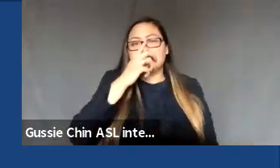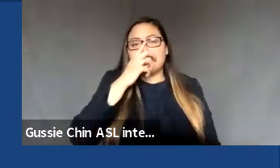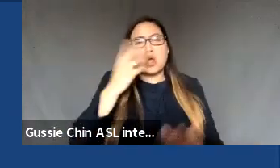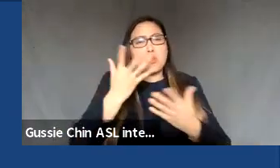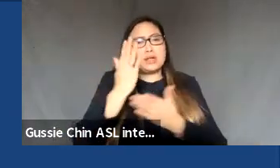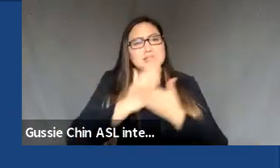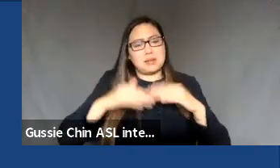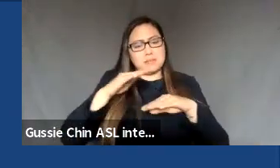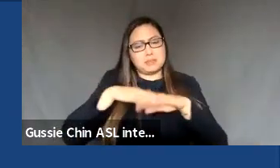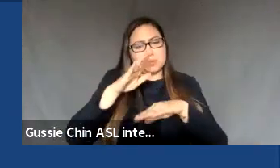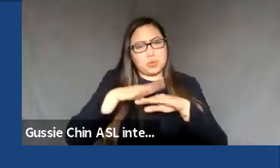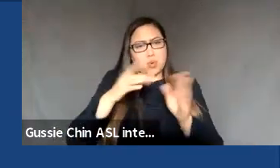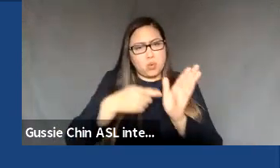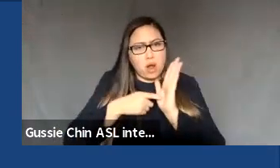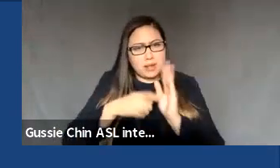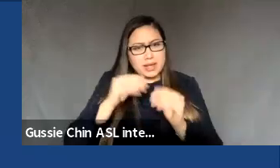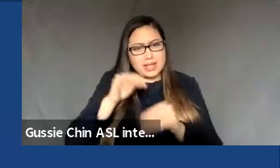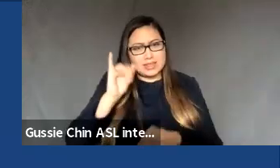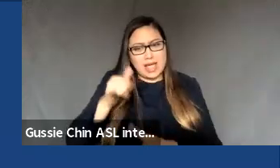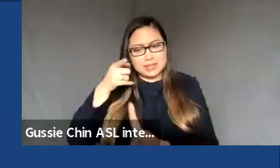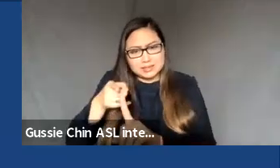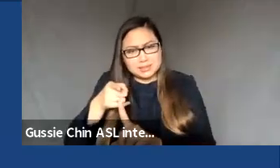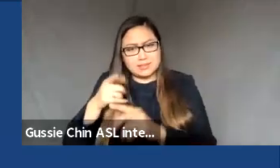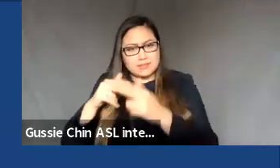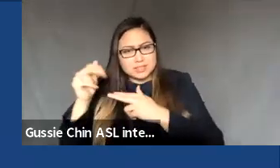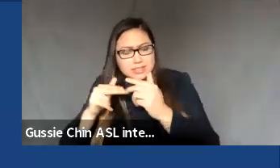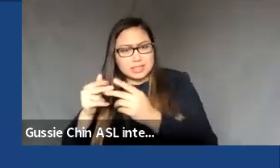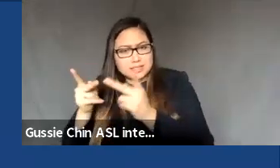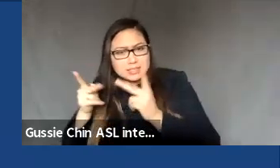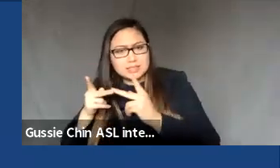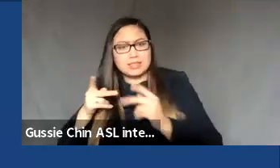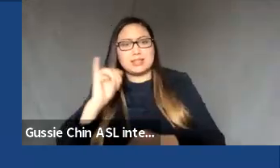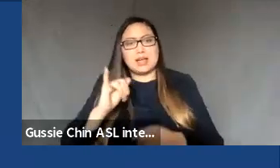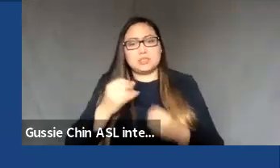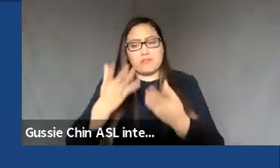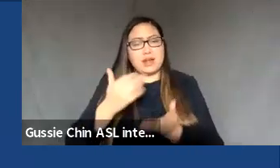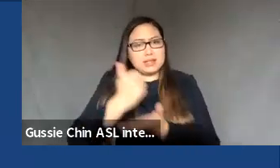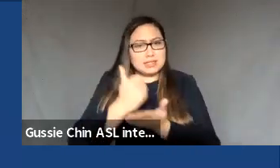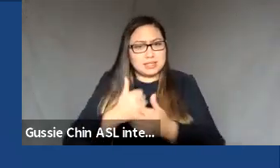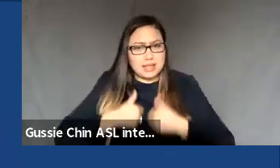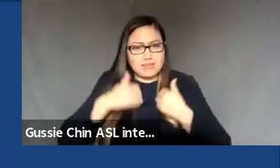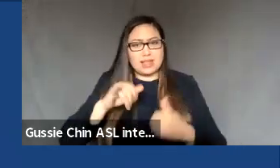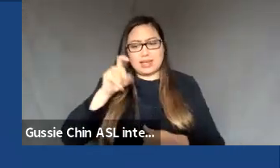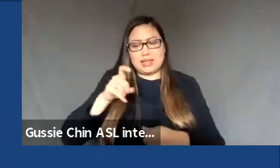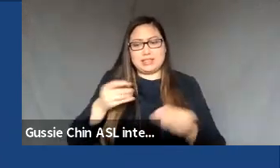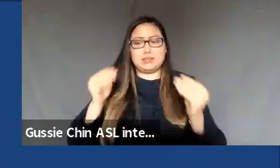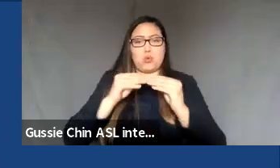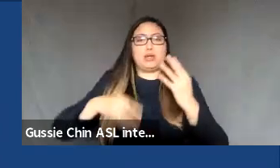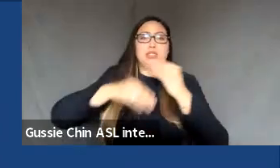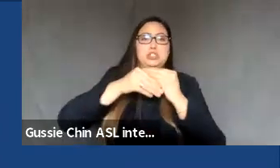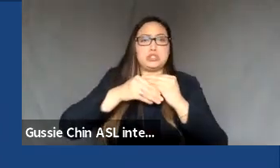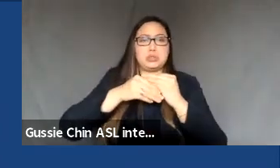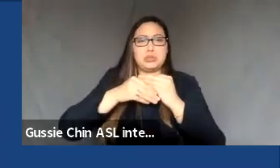these unique facilities that are really providing assisted living and need additional space, unlike when we're trying to provide